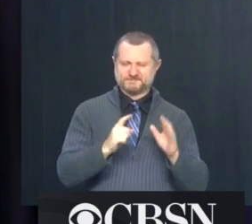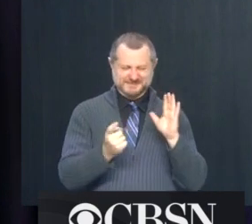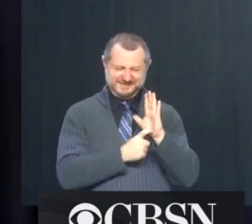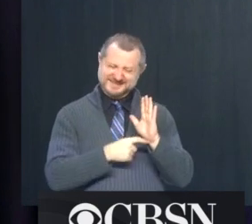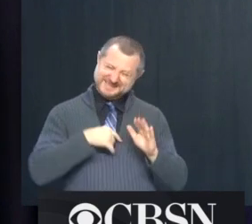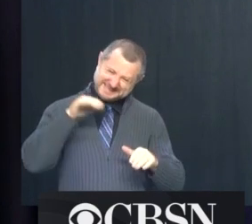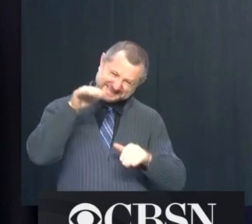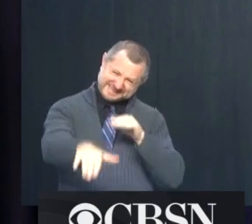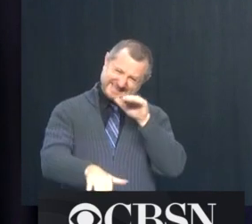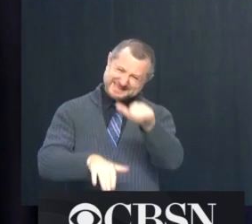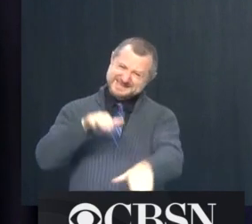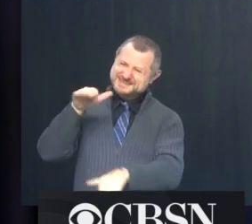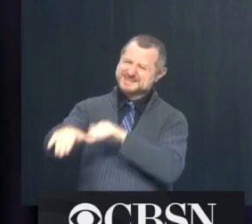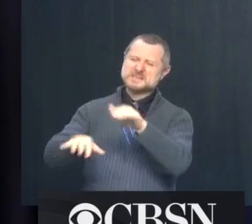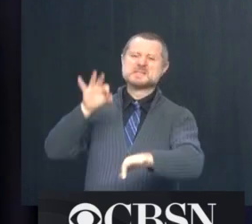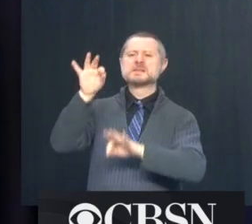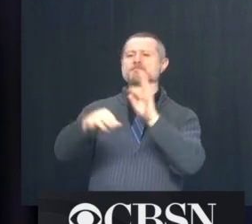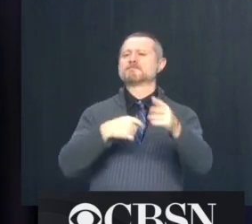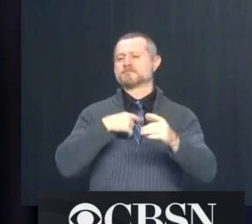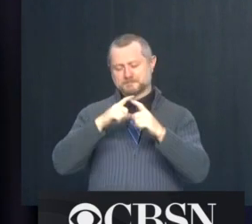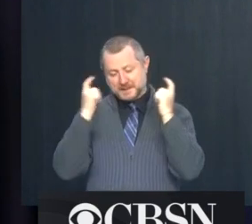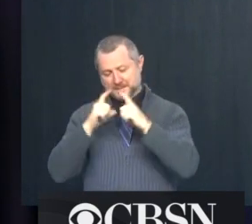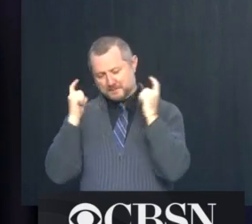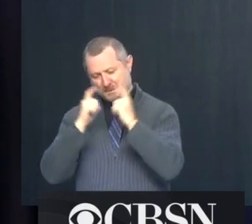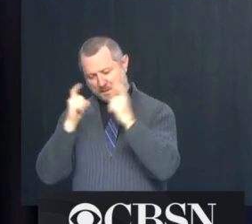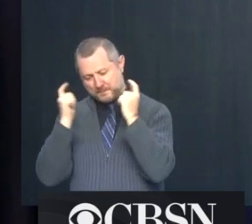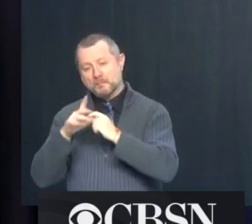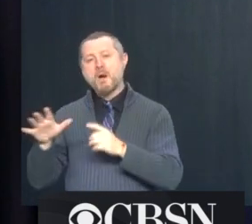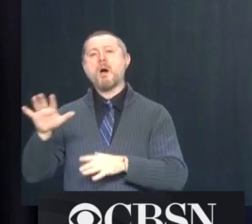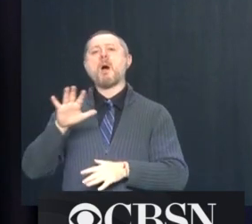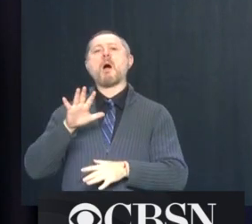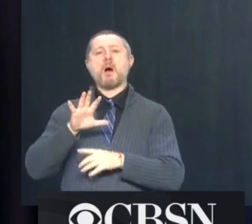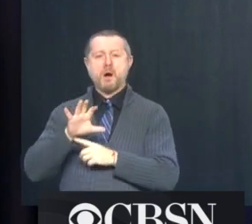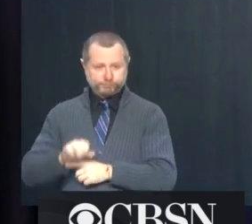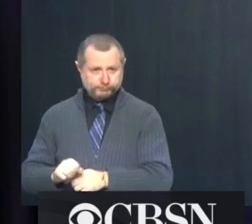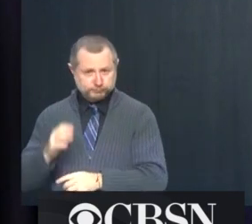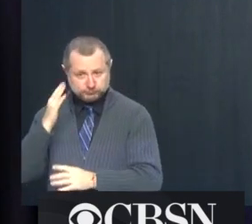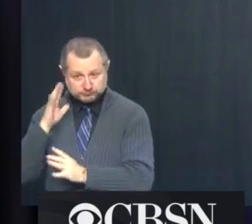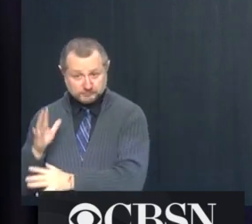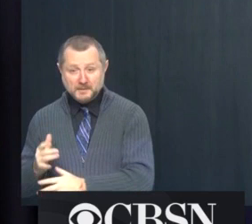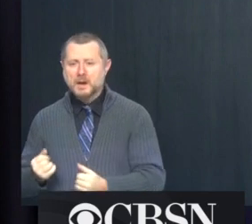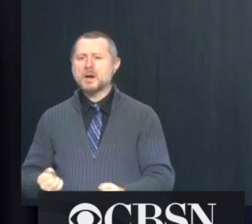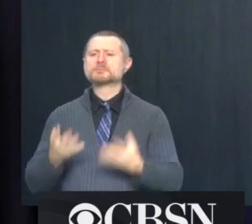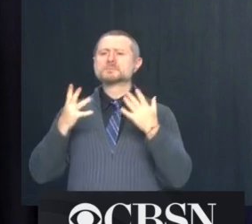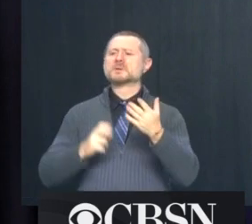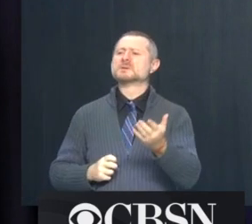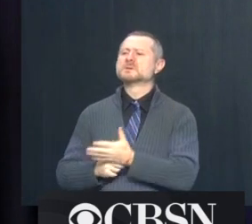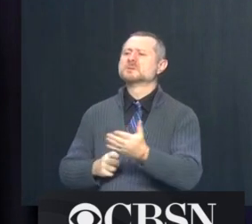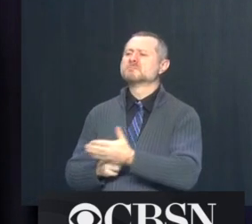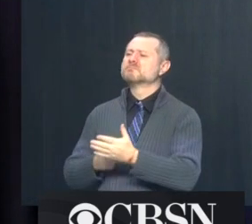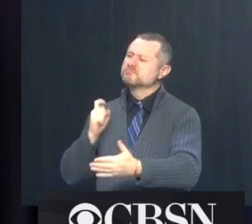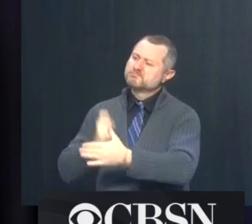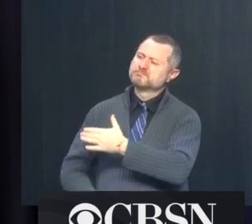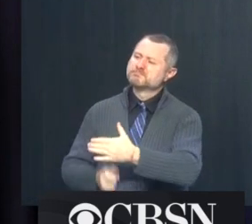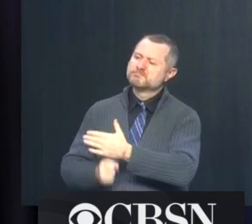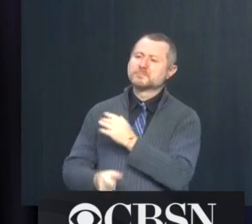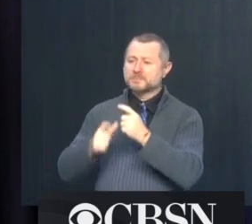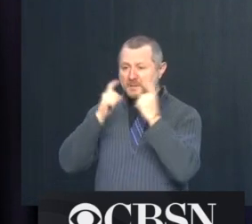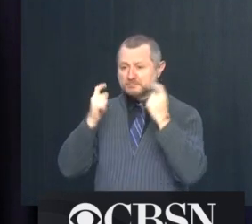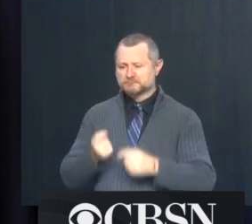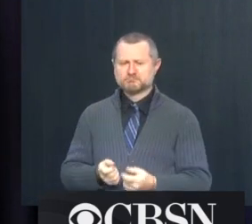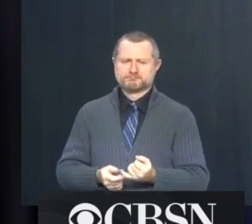hear you when they wear a mask. I think we only gave out, a handful of tickets on mask wearing. It's not government